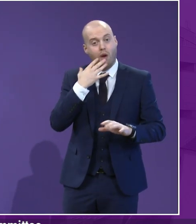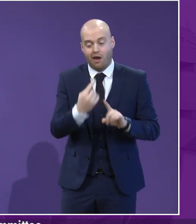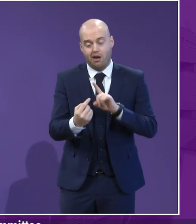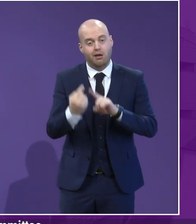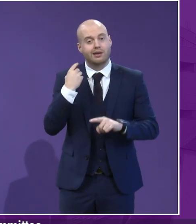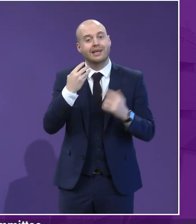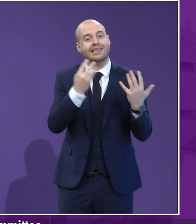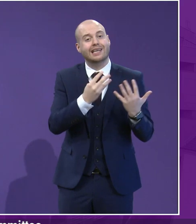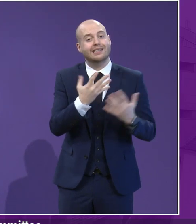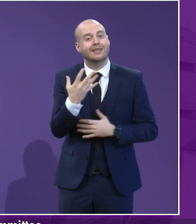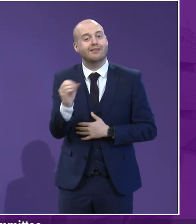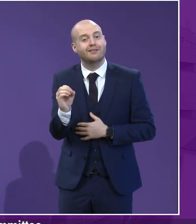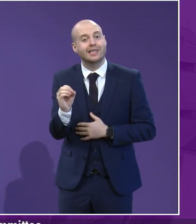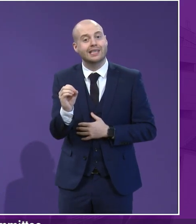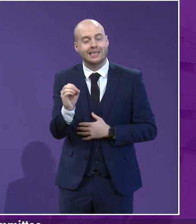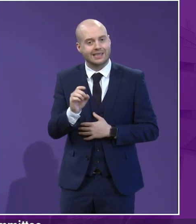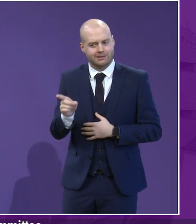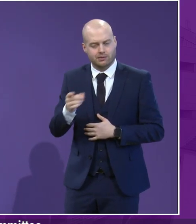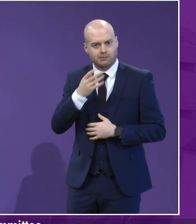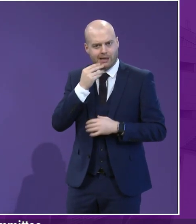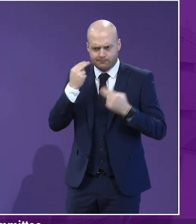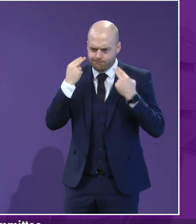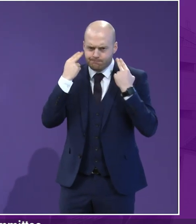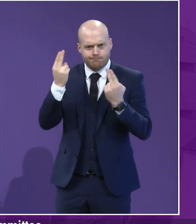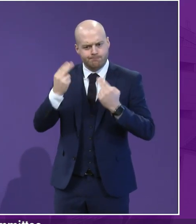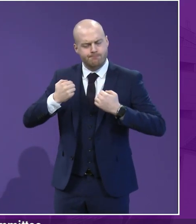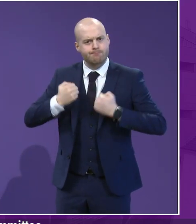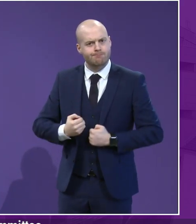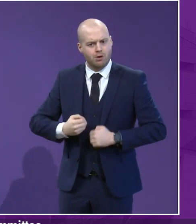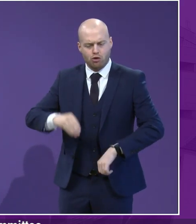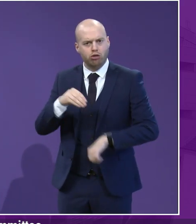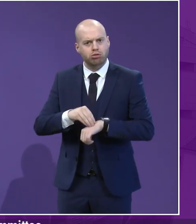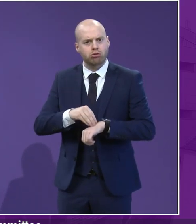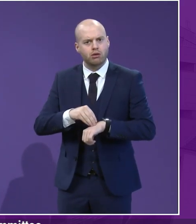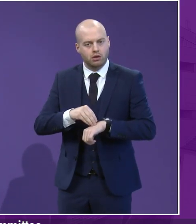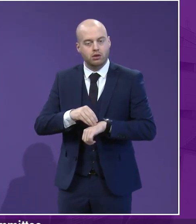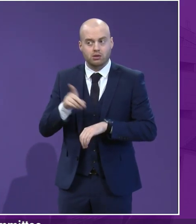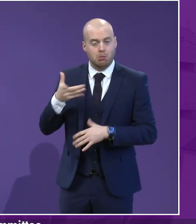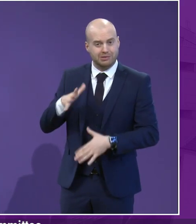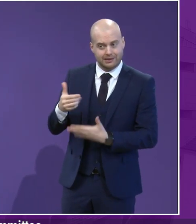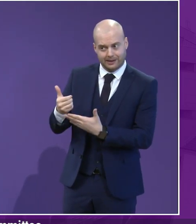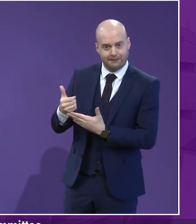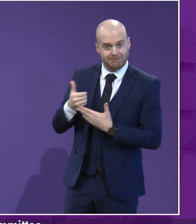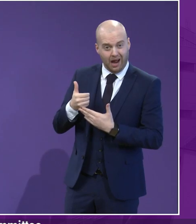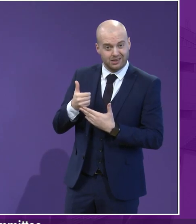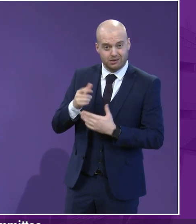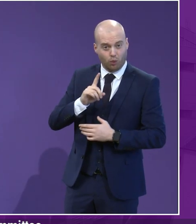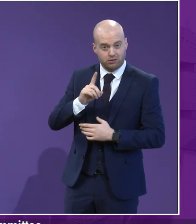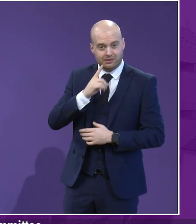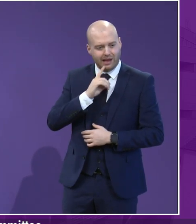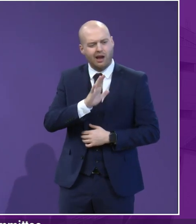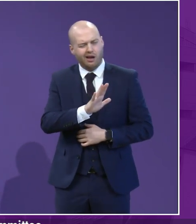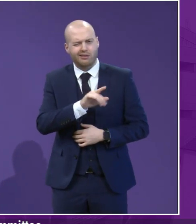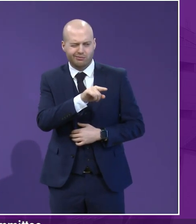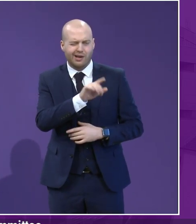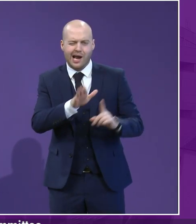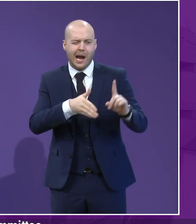is a blind gentleman who was discouraged from going into higher education when he was a young man